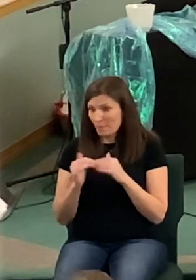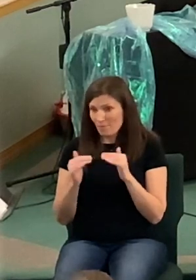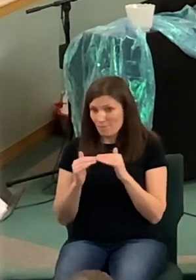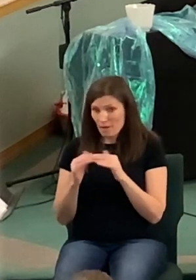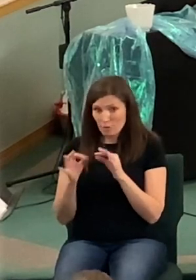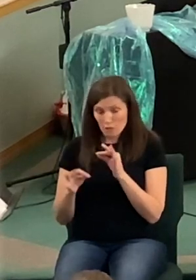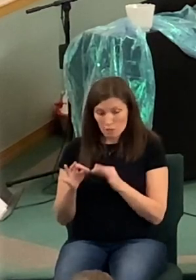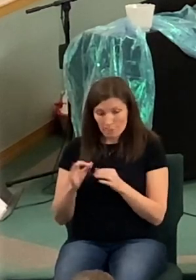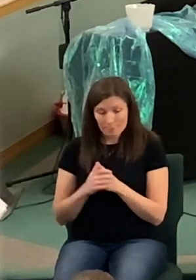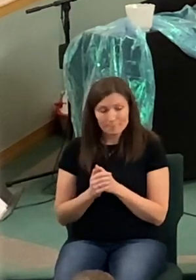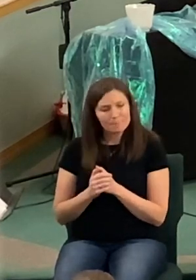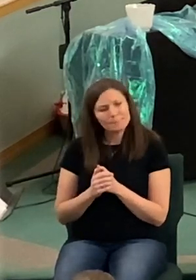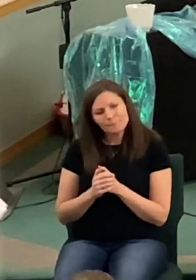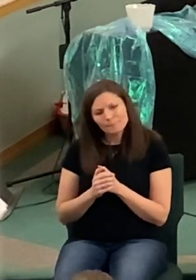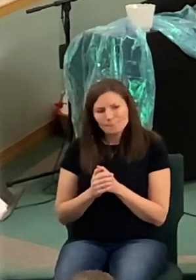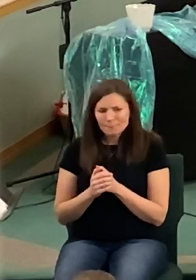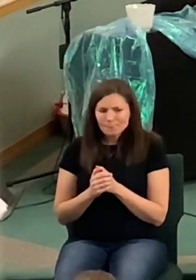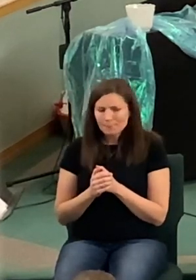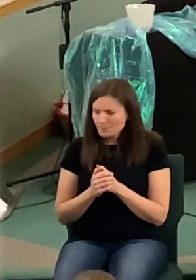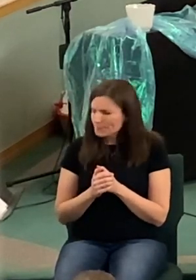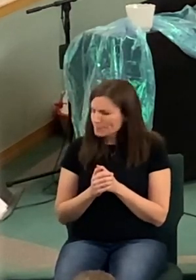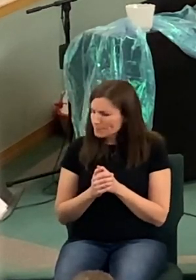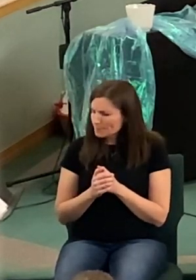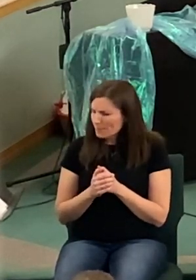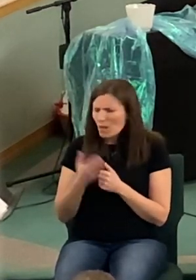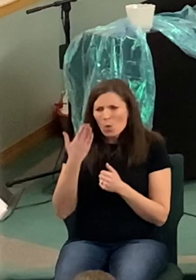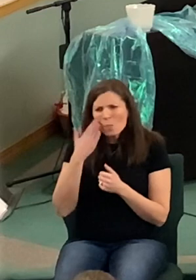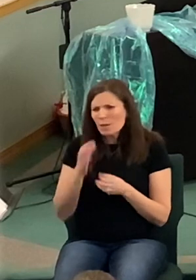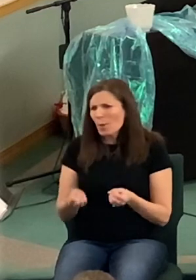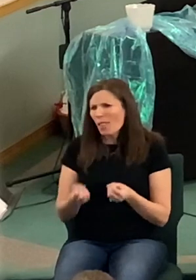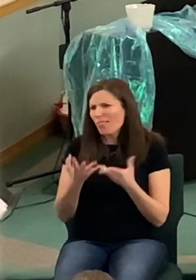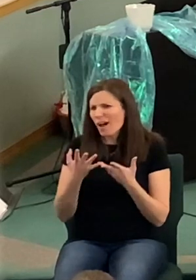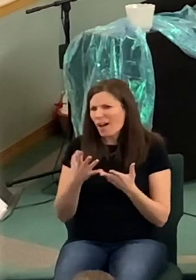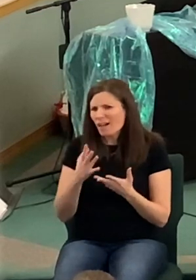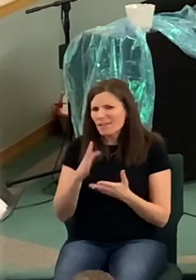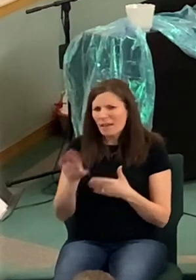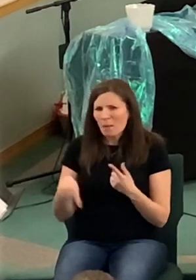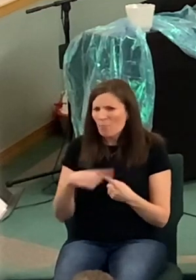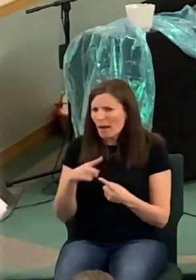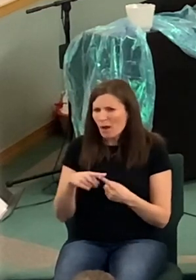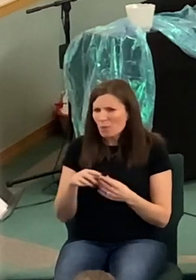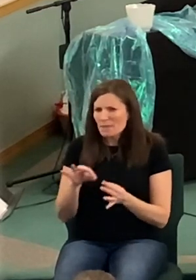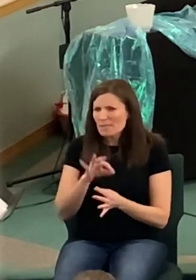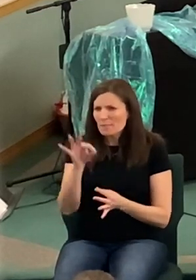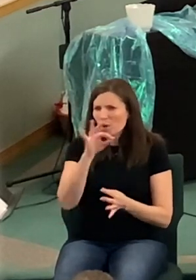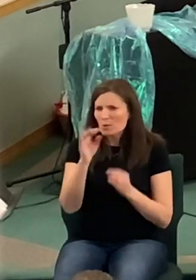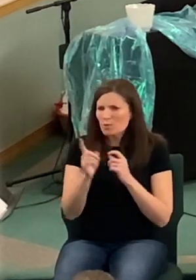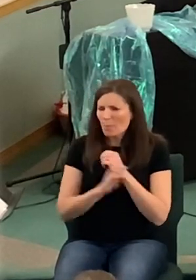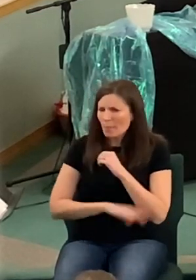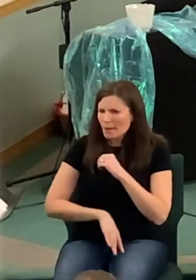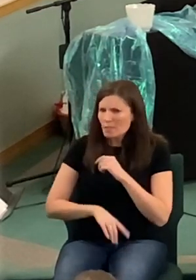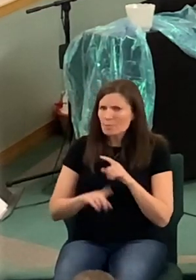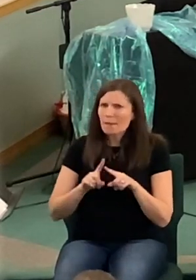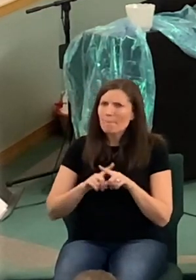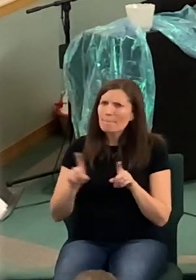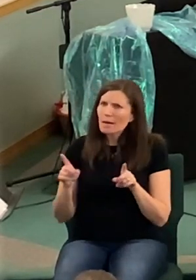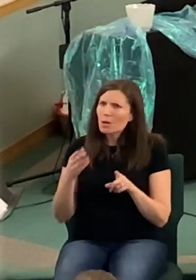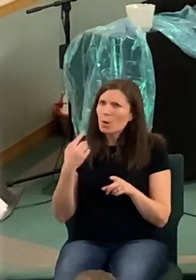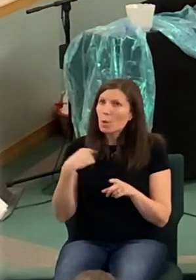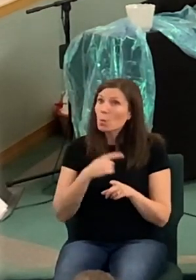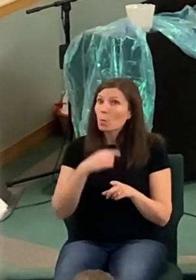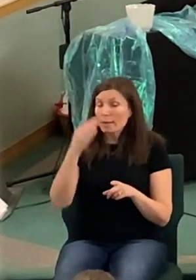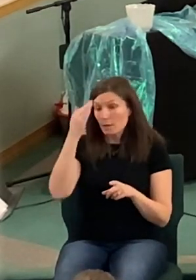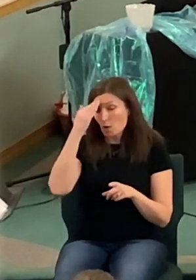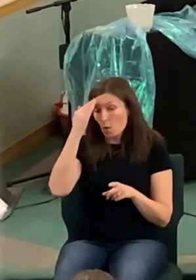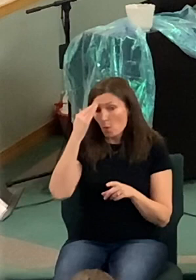Now, not much is revealed here about this spiritual punishment, but we know at the least it's a lack of reward, but at the